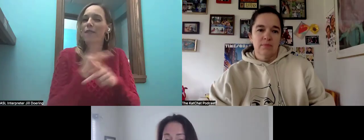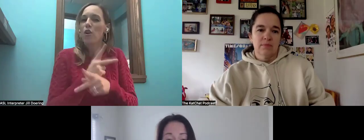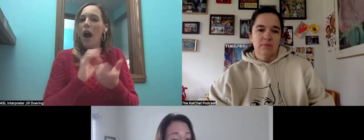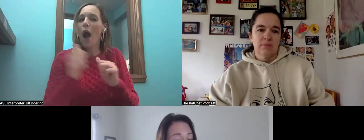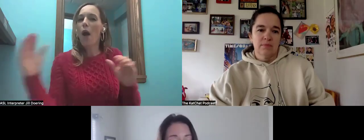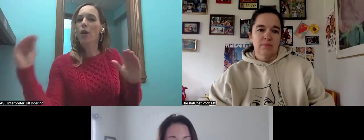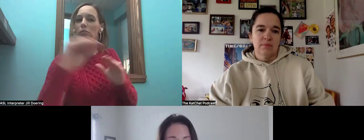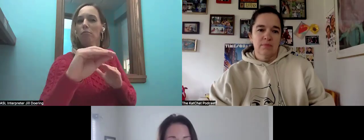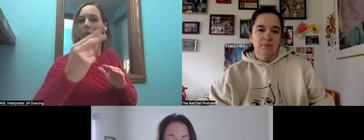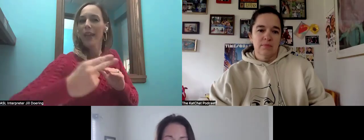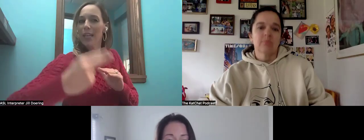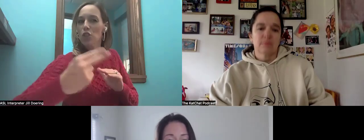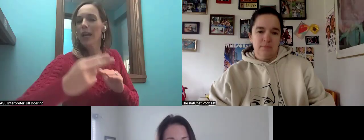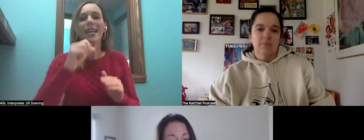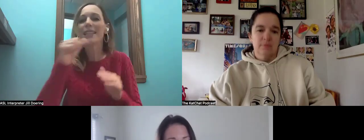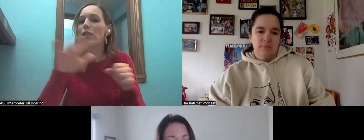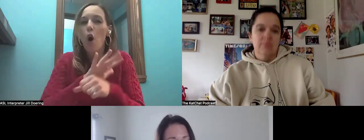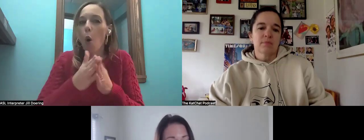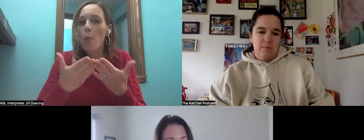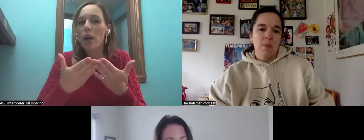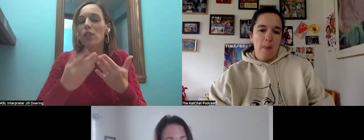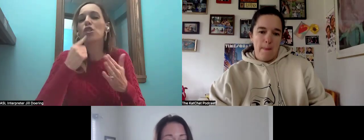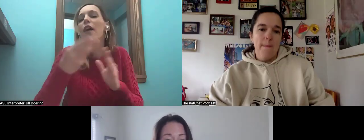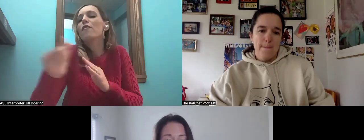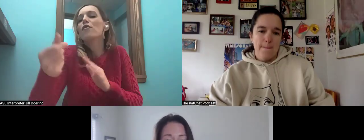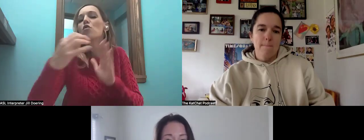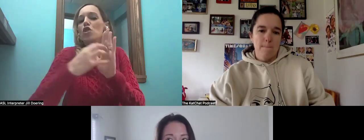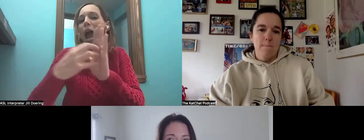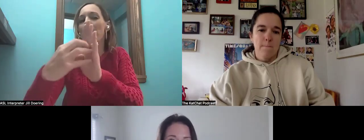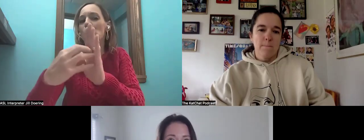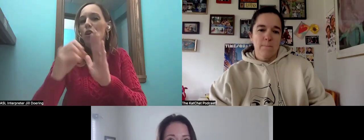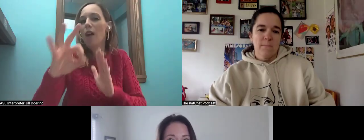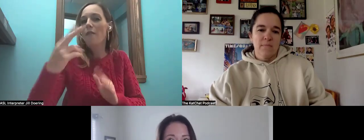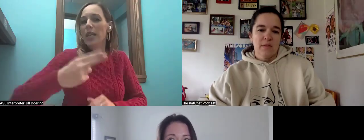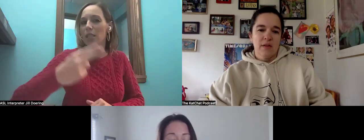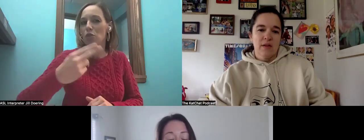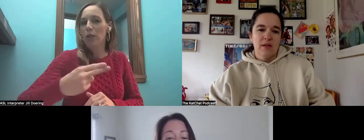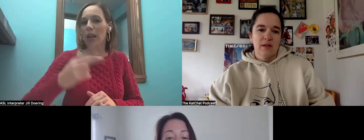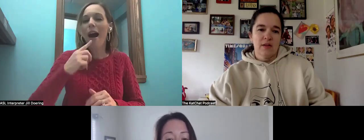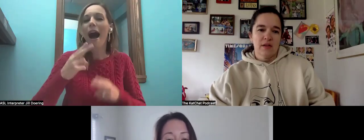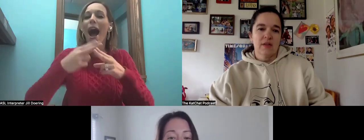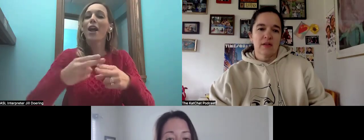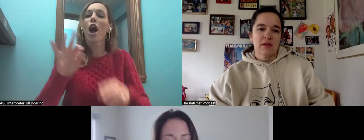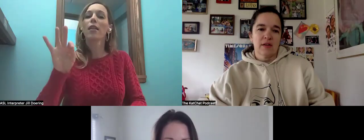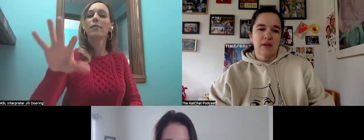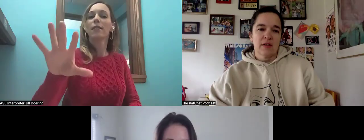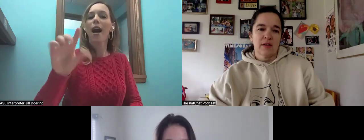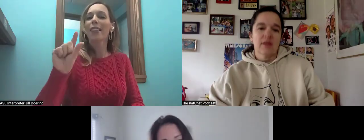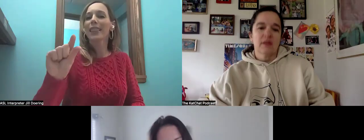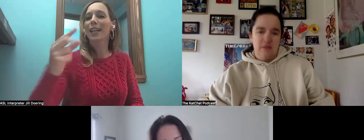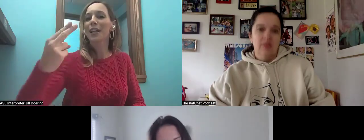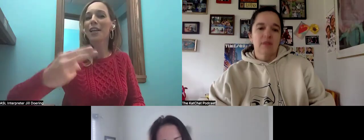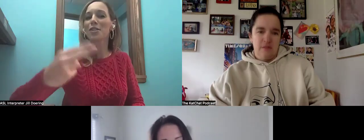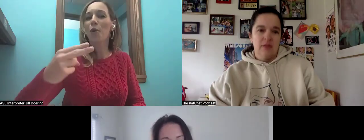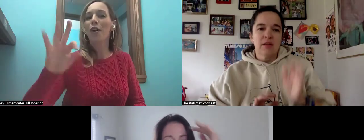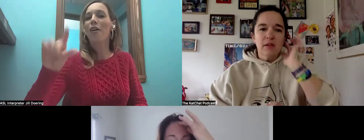because it's not the whole book, it's just chapters, as you can see, I call them little historical flashbacks, so to